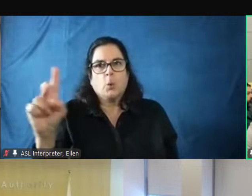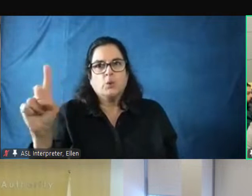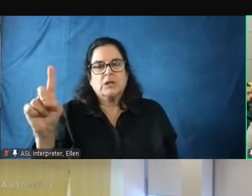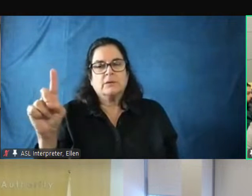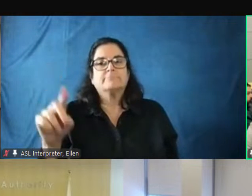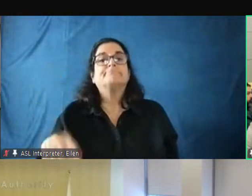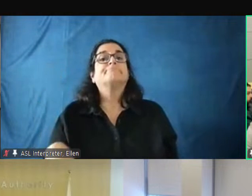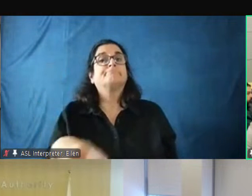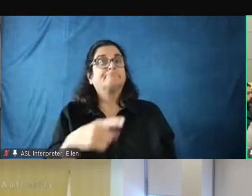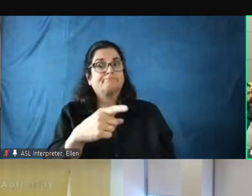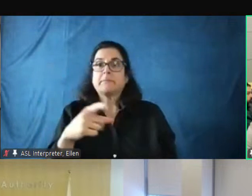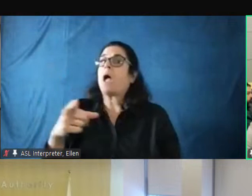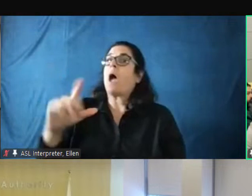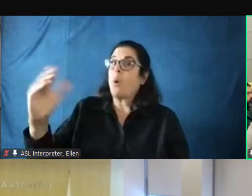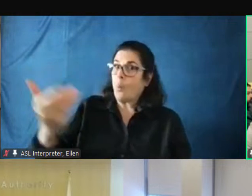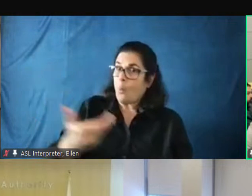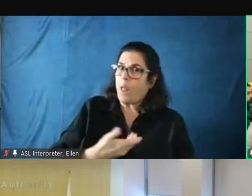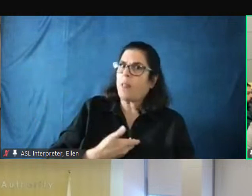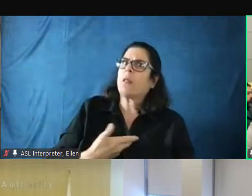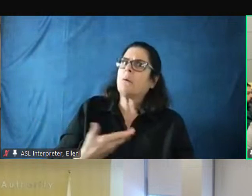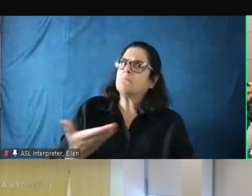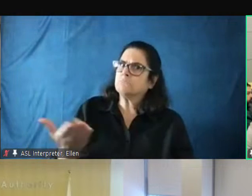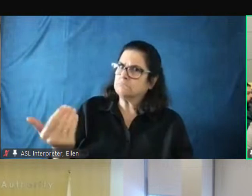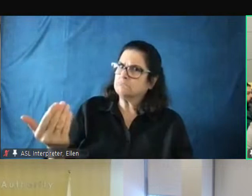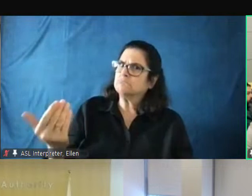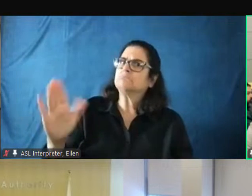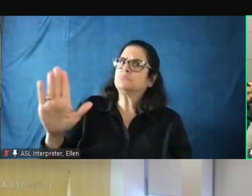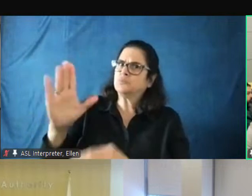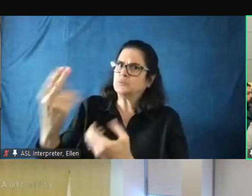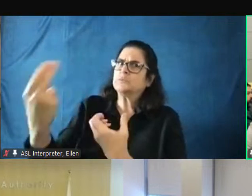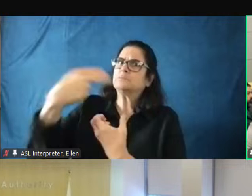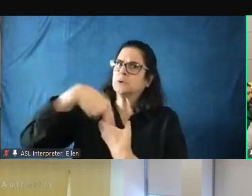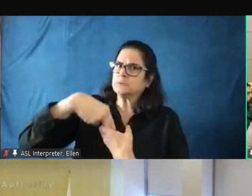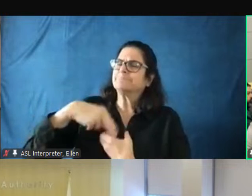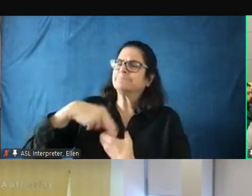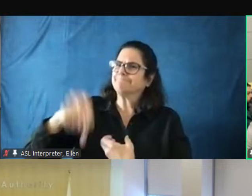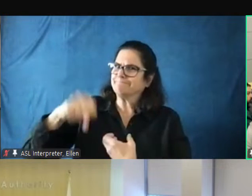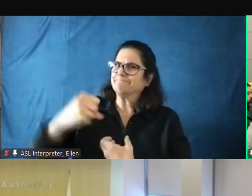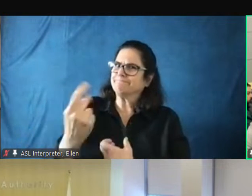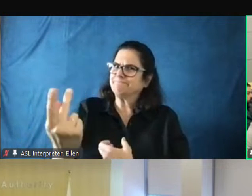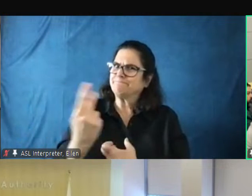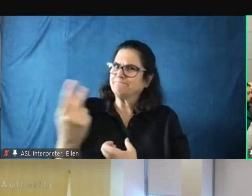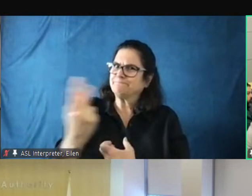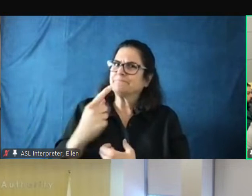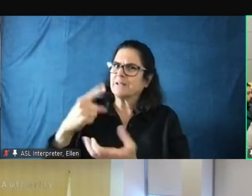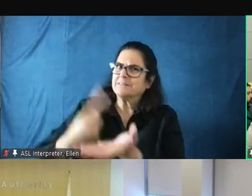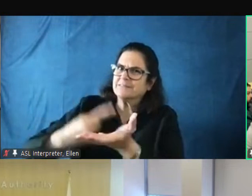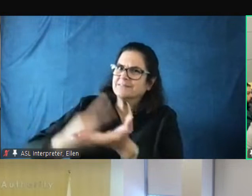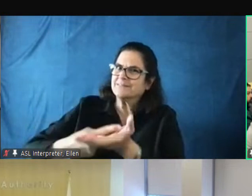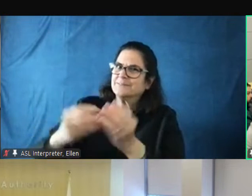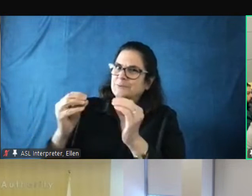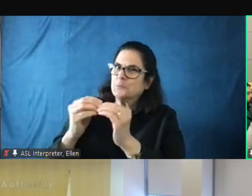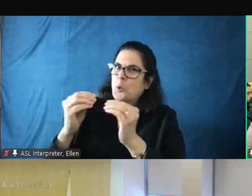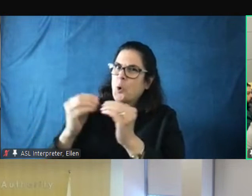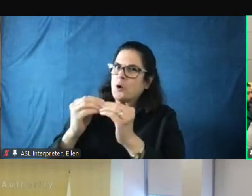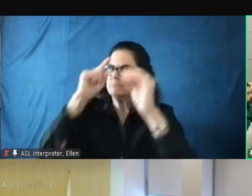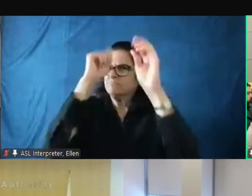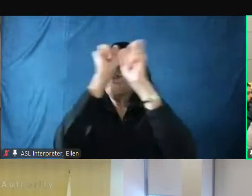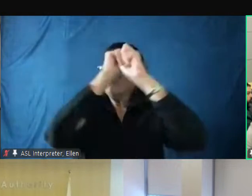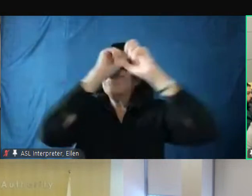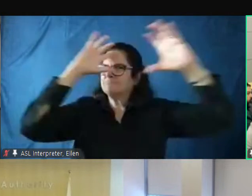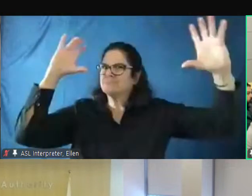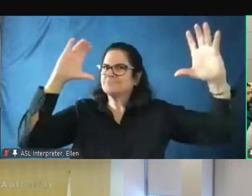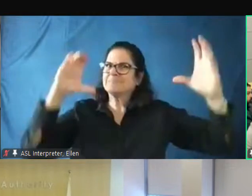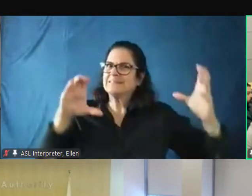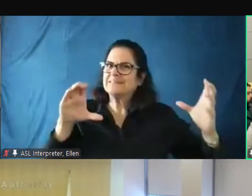engagement in doing that, and certainly we can have further conversations about what that would look like here at CTA in conjunction with